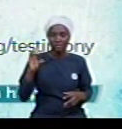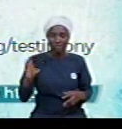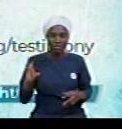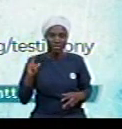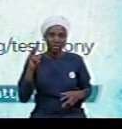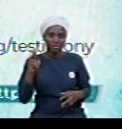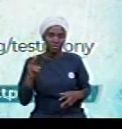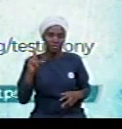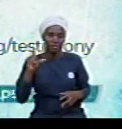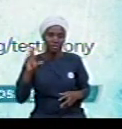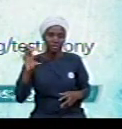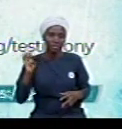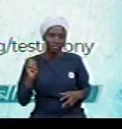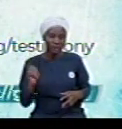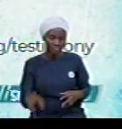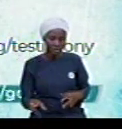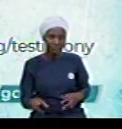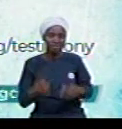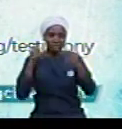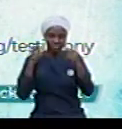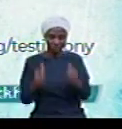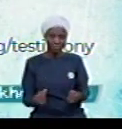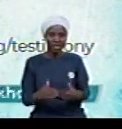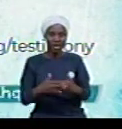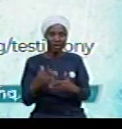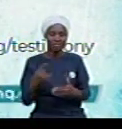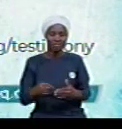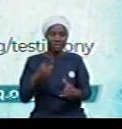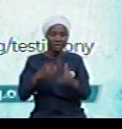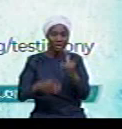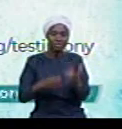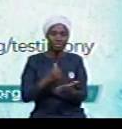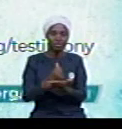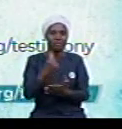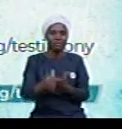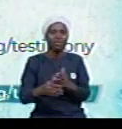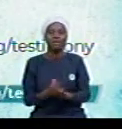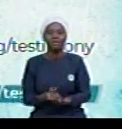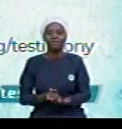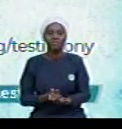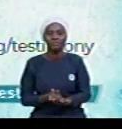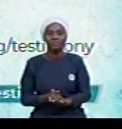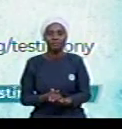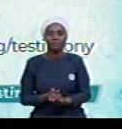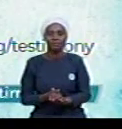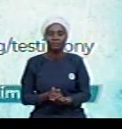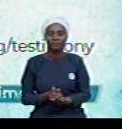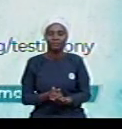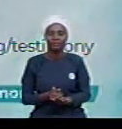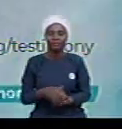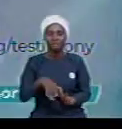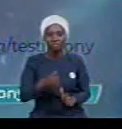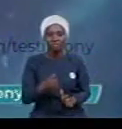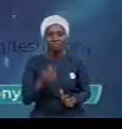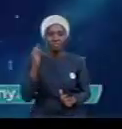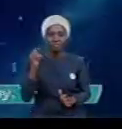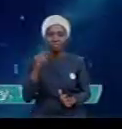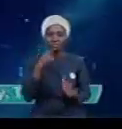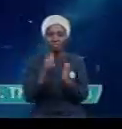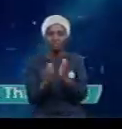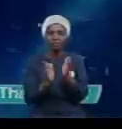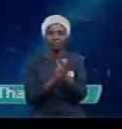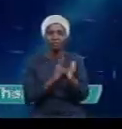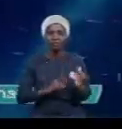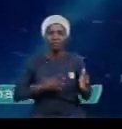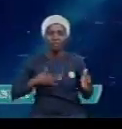pain instantaneously after the last amen. Harry from YouTube says, praise the Lord. My wife has been healed